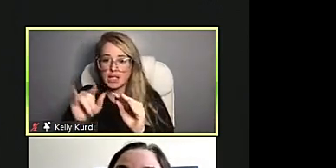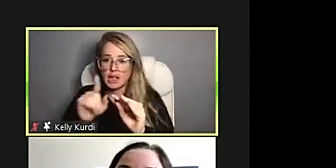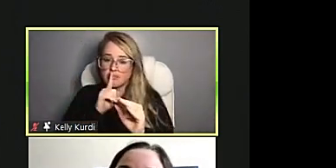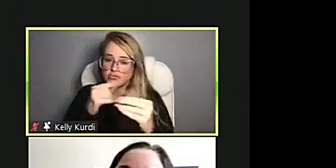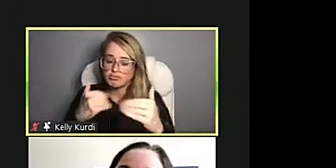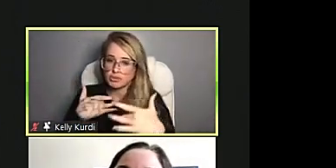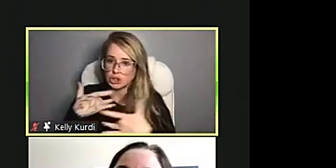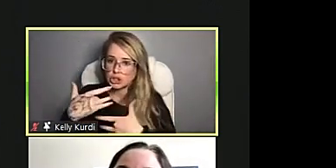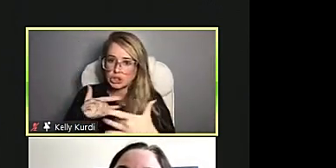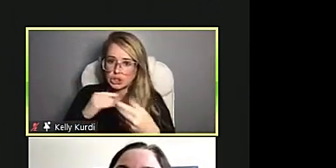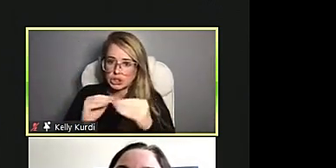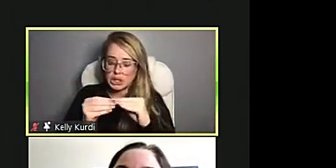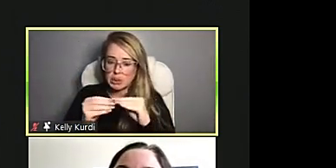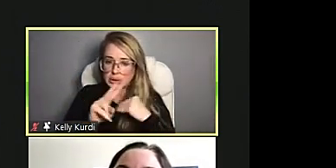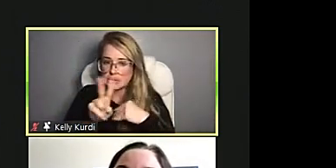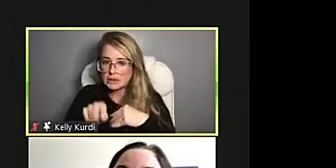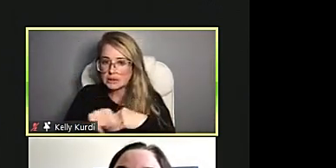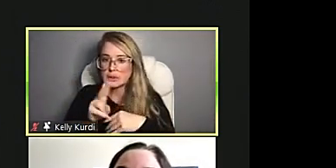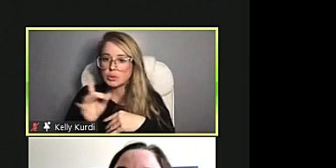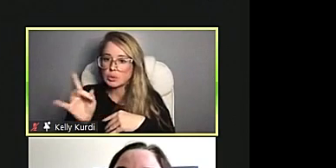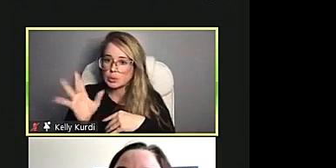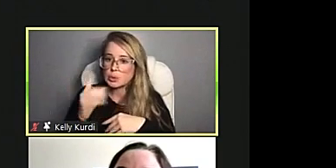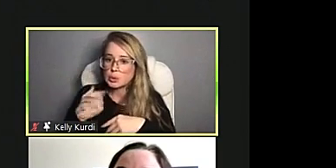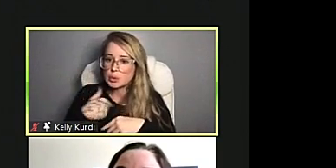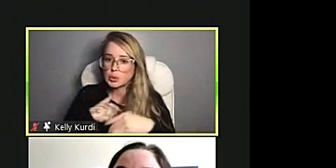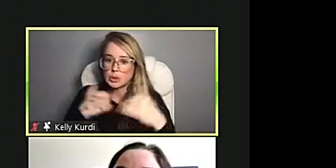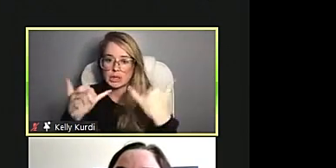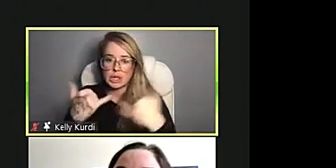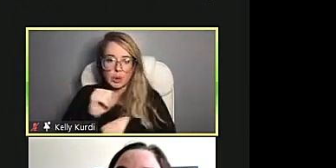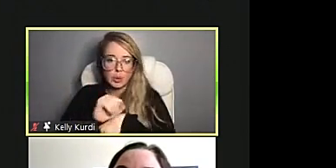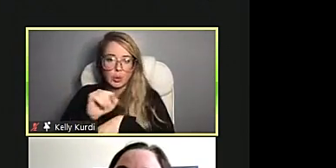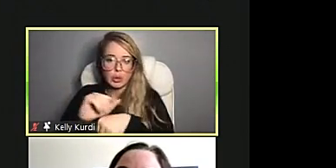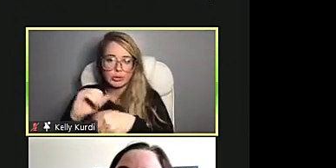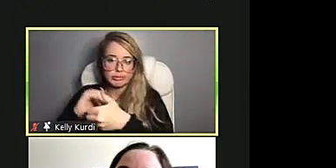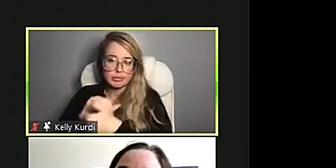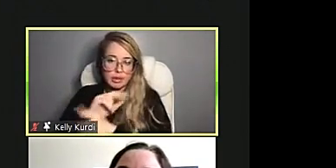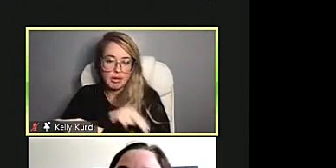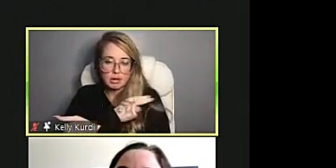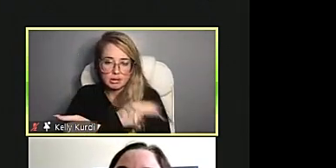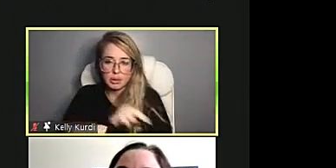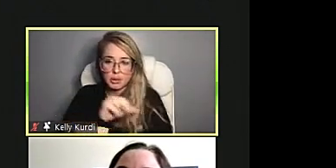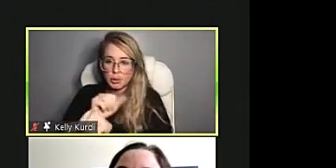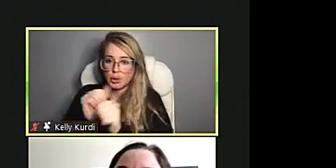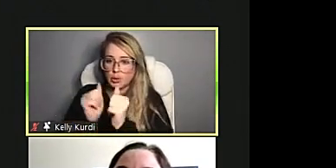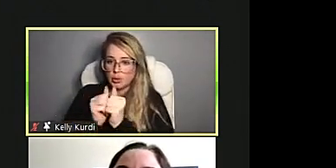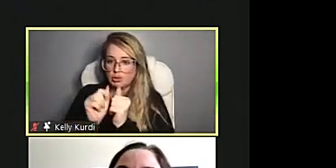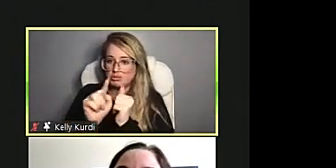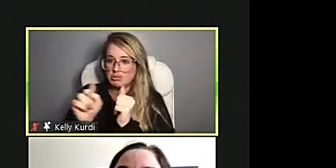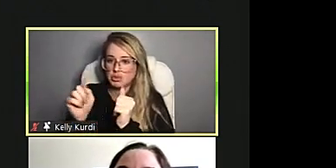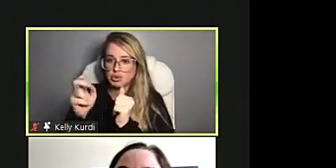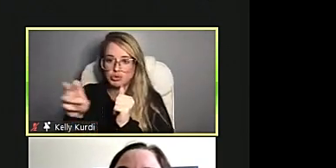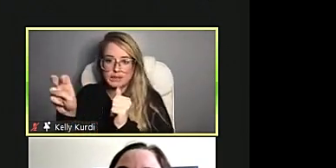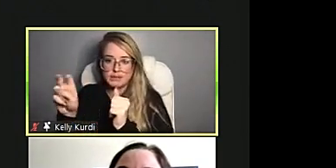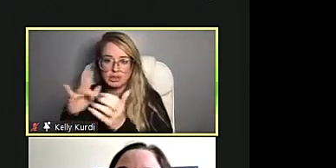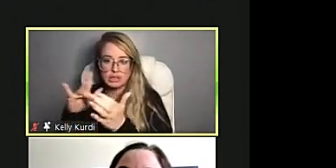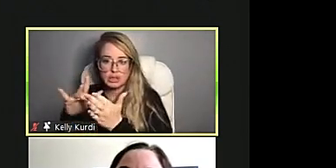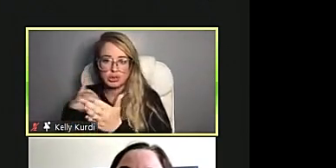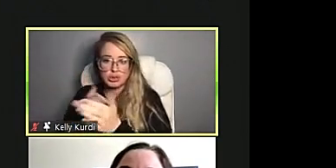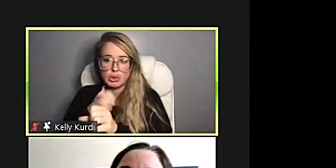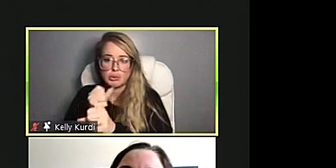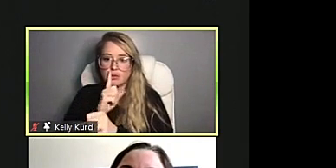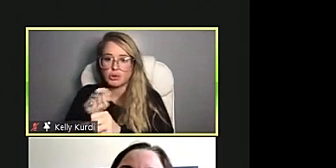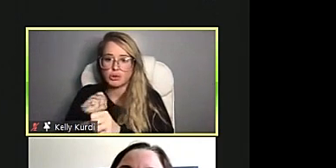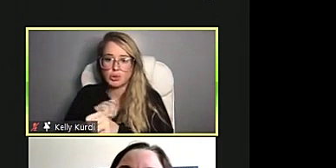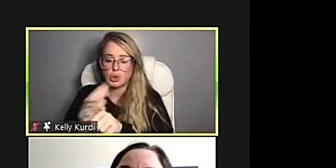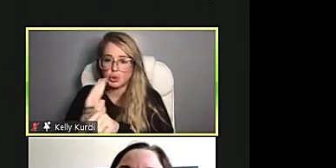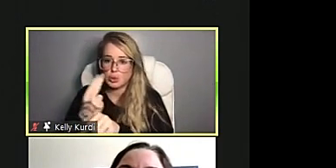concerning numbers. And we're working with our hospitals, working with the Combined Hospital Transfer Center to ensure that we are using